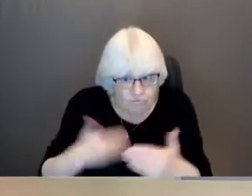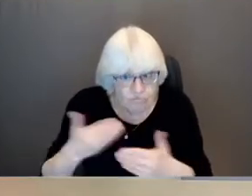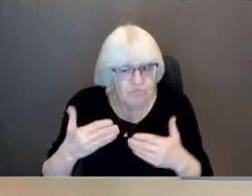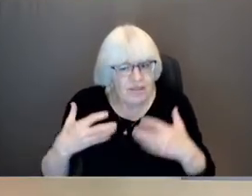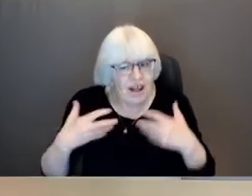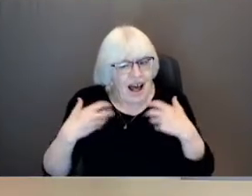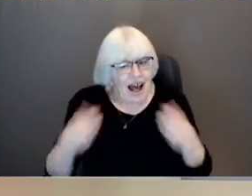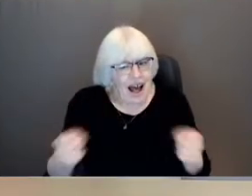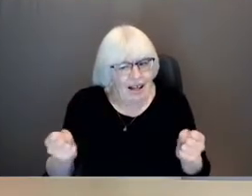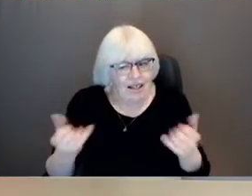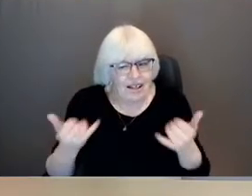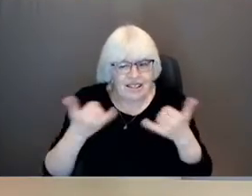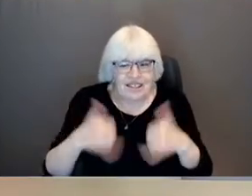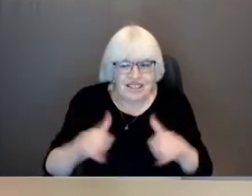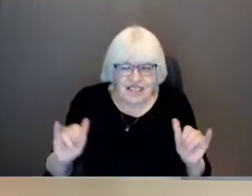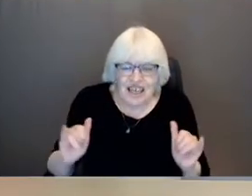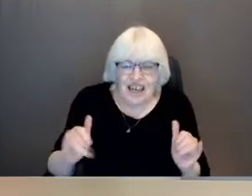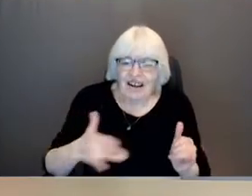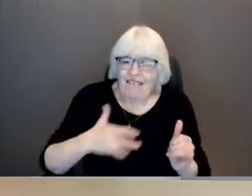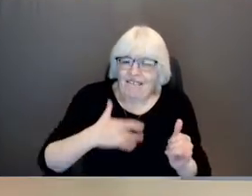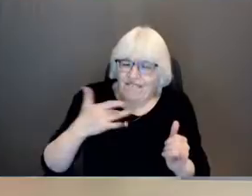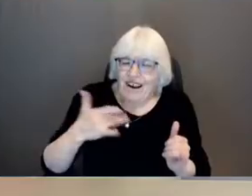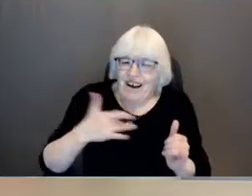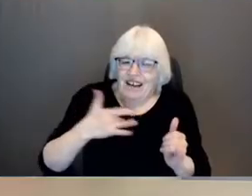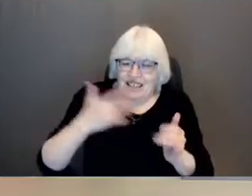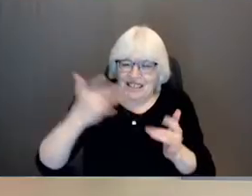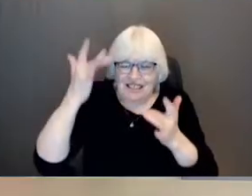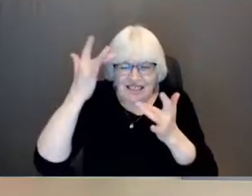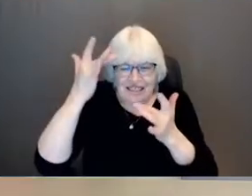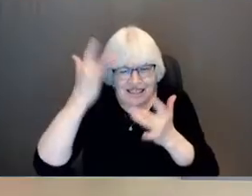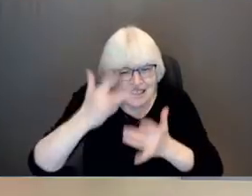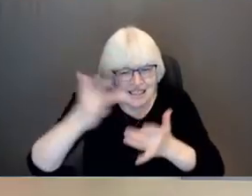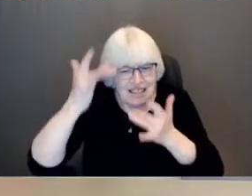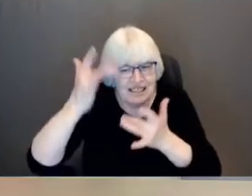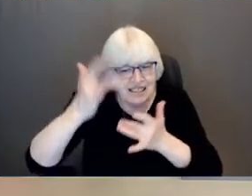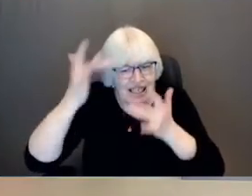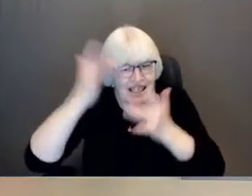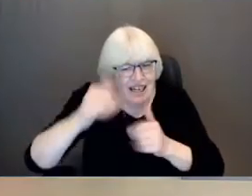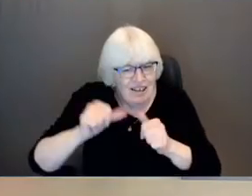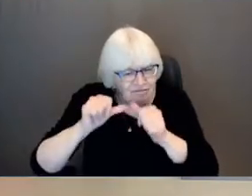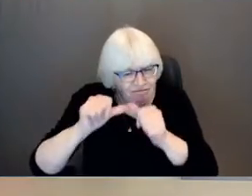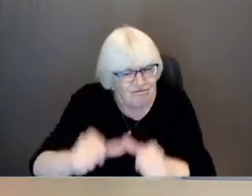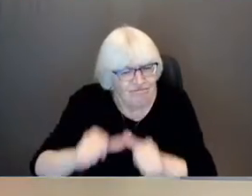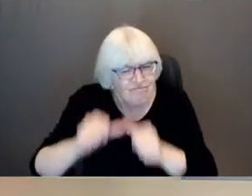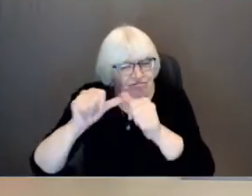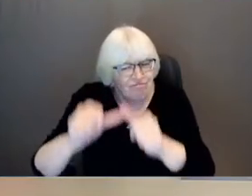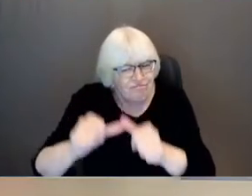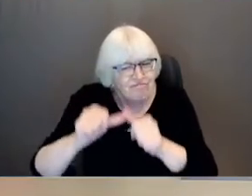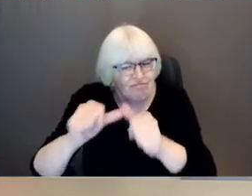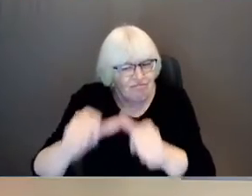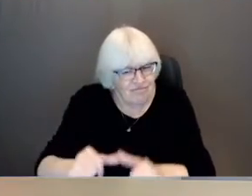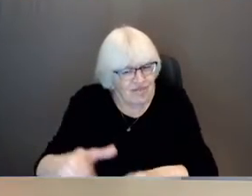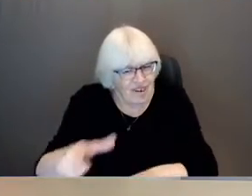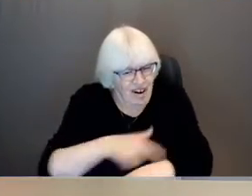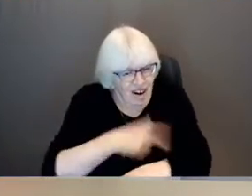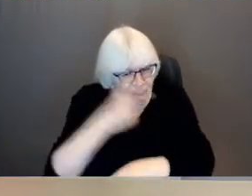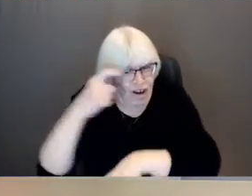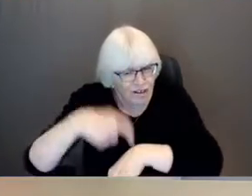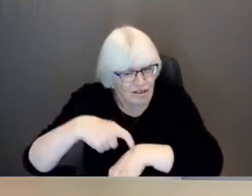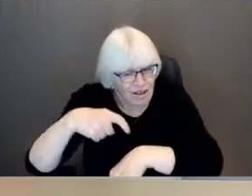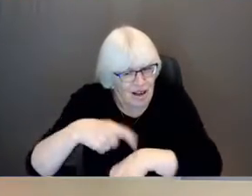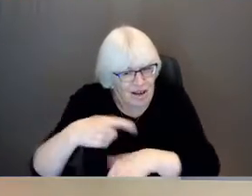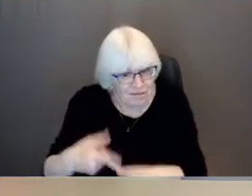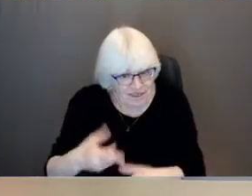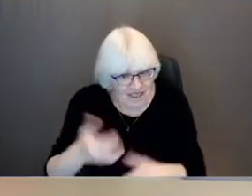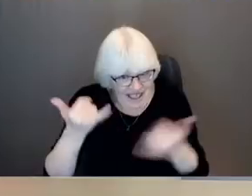involved in actually a study that we were going back to do